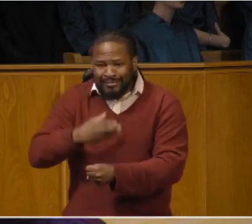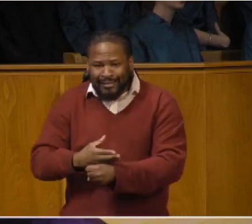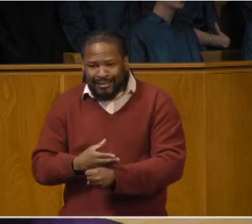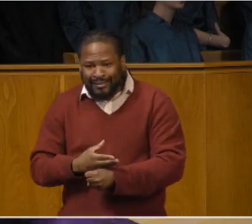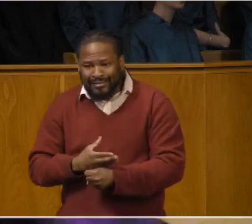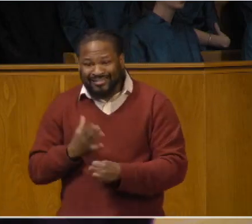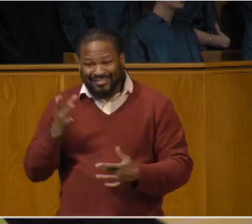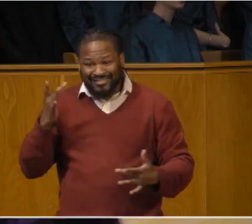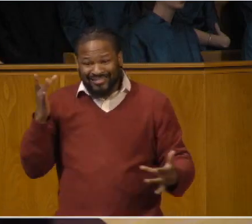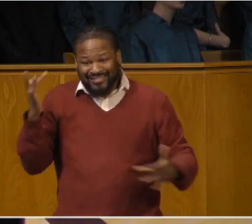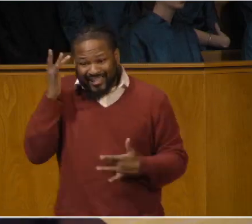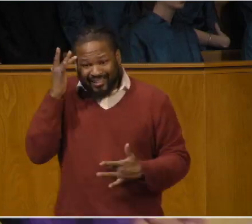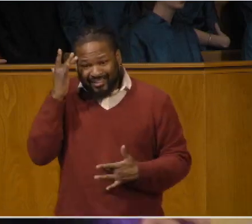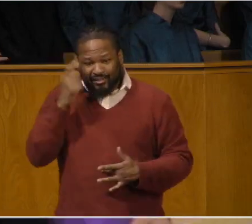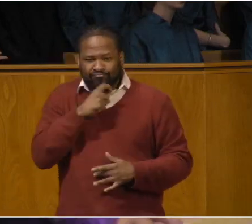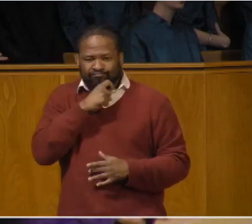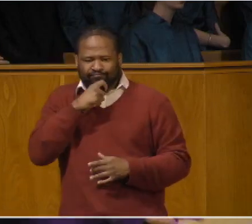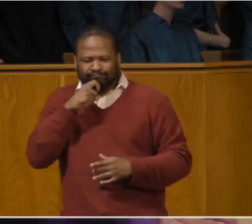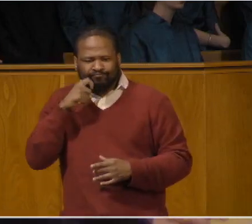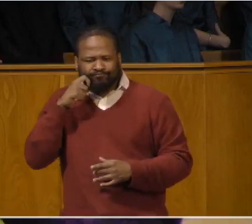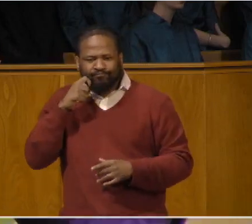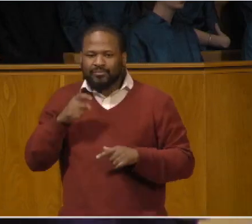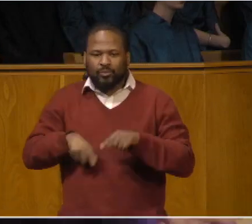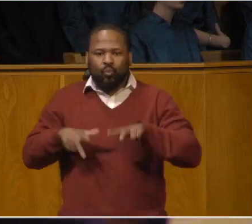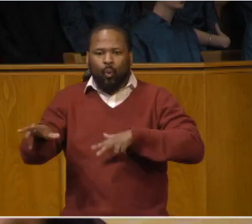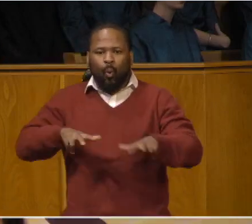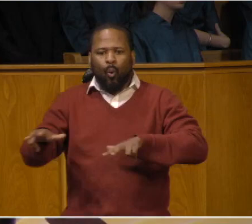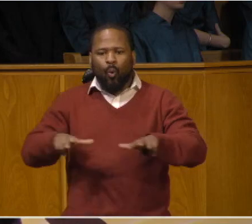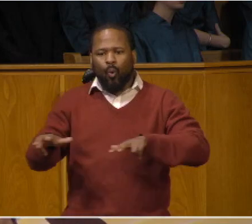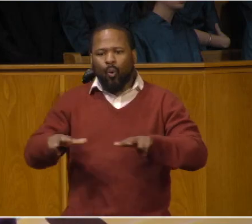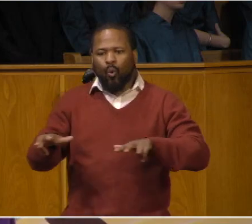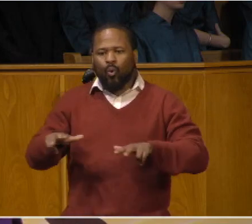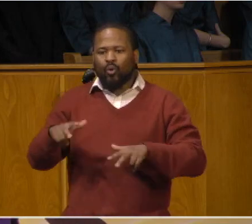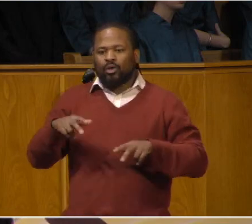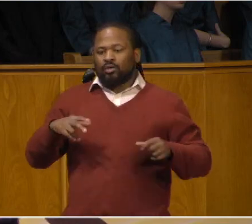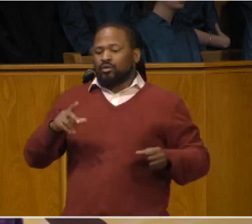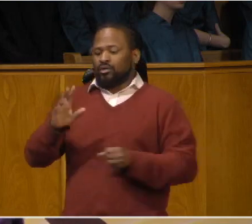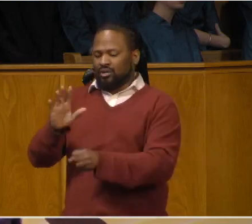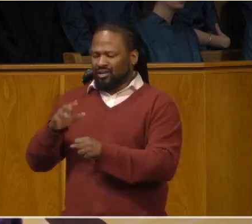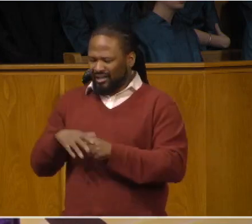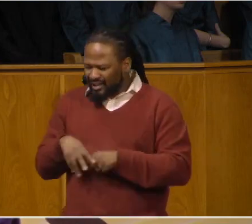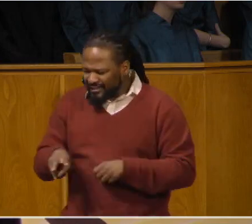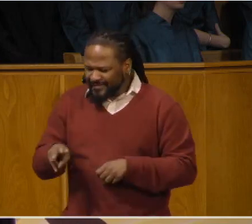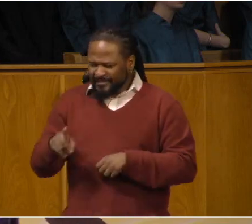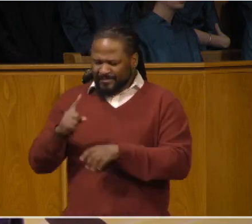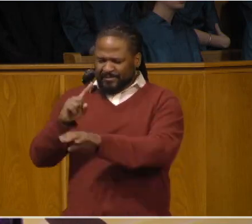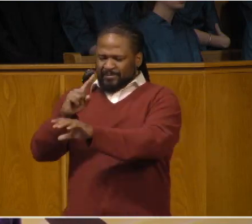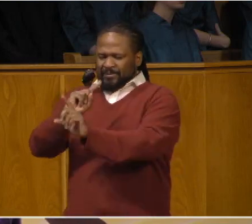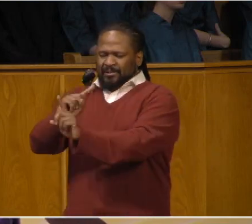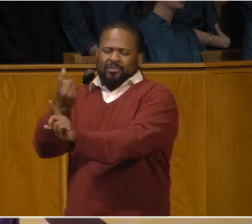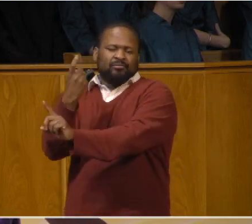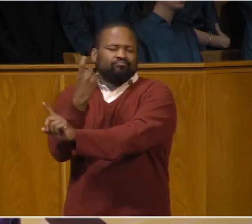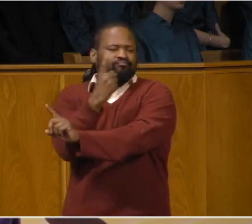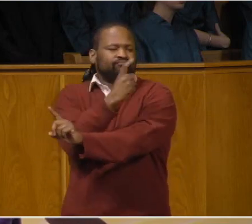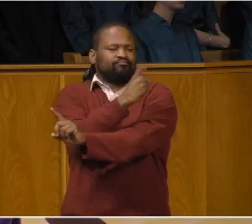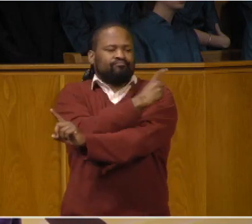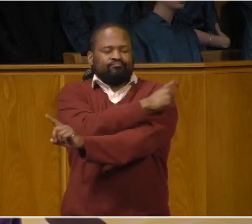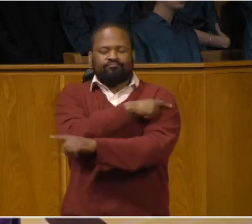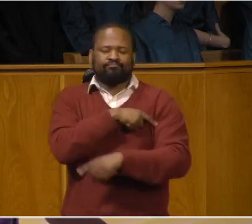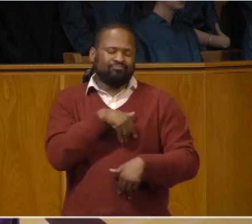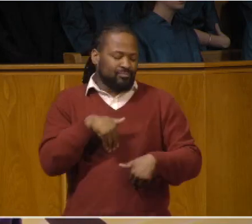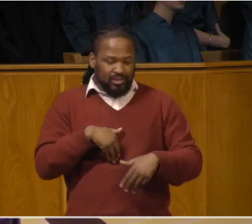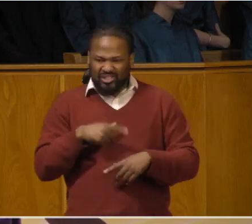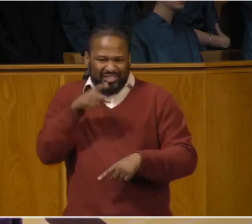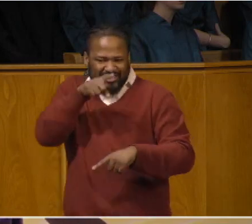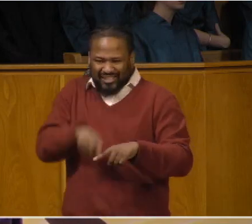anymore. Then she walks away from him because she cannot bear the sight of his demise, and she wails.